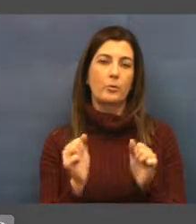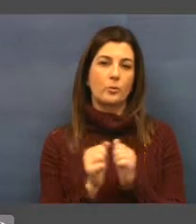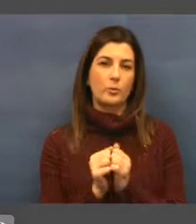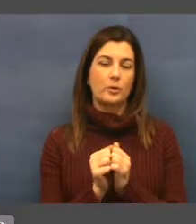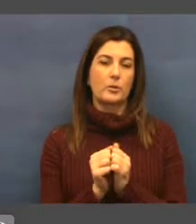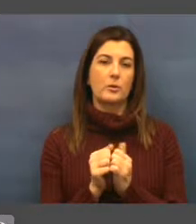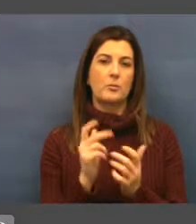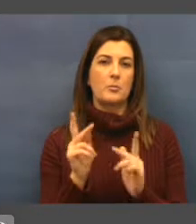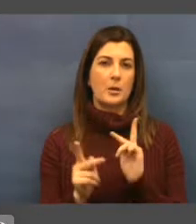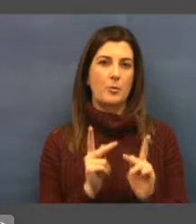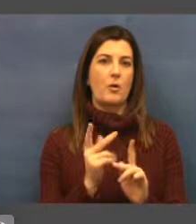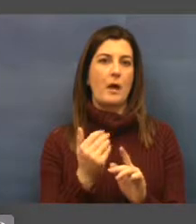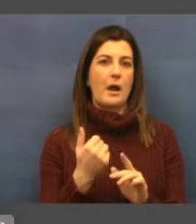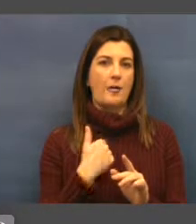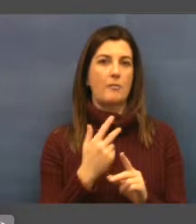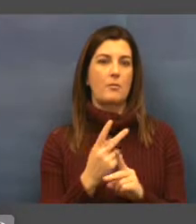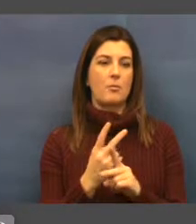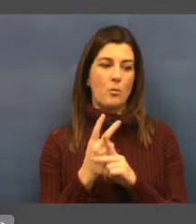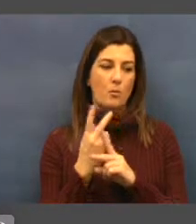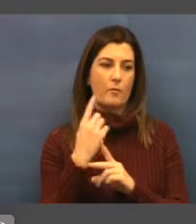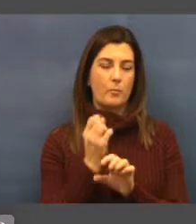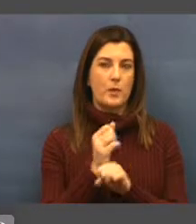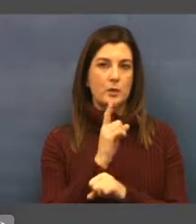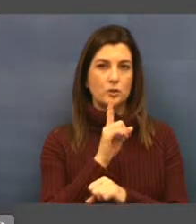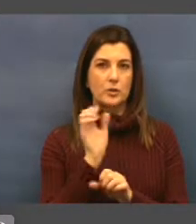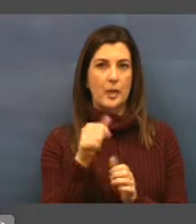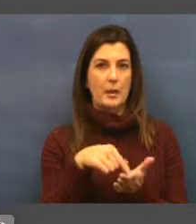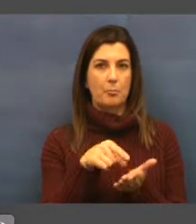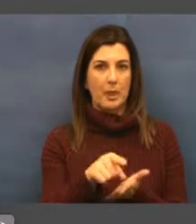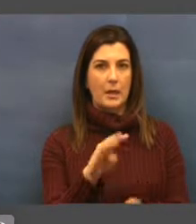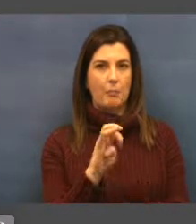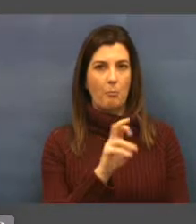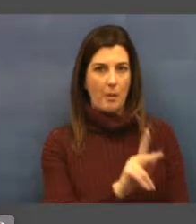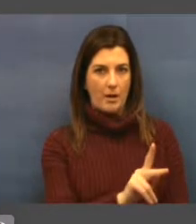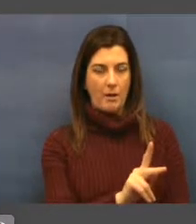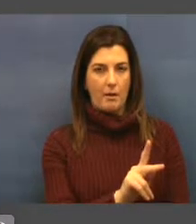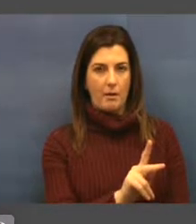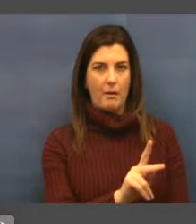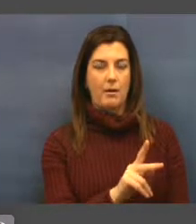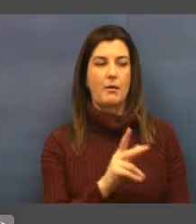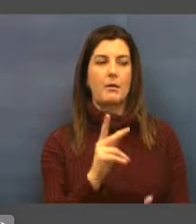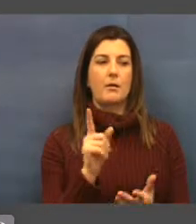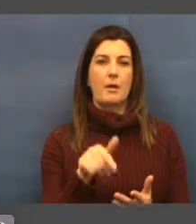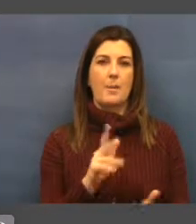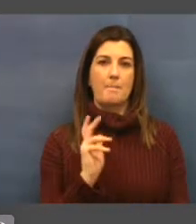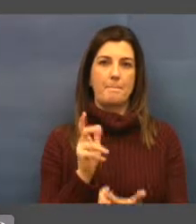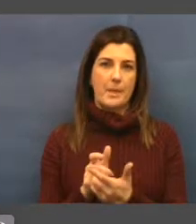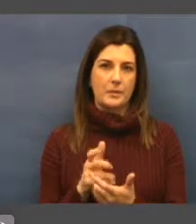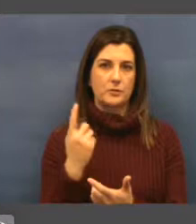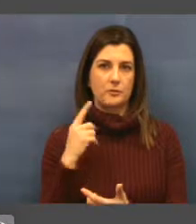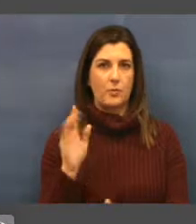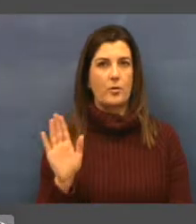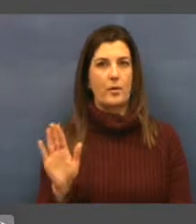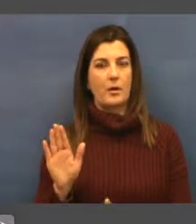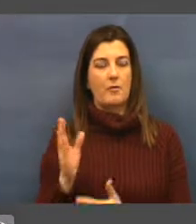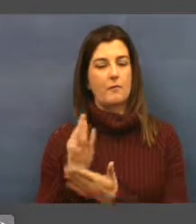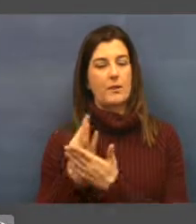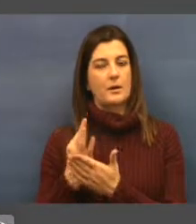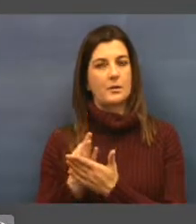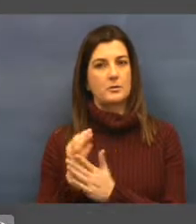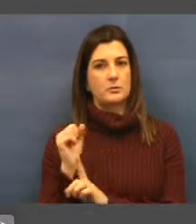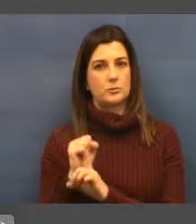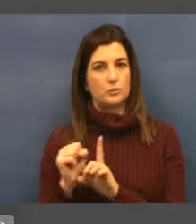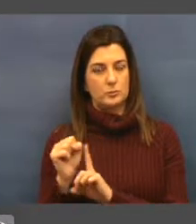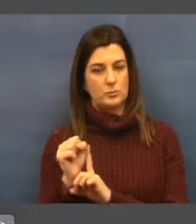loan recipients to ensure that they can pay things back in a way that works with their own financial